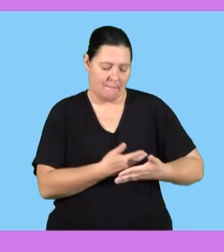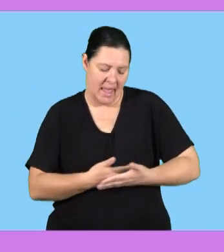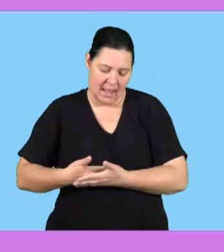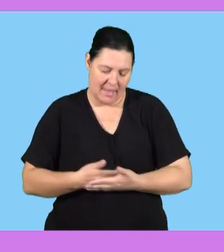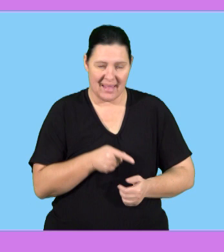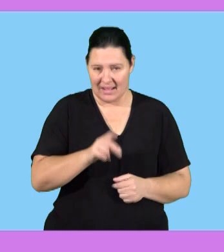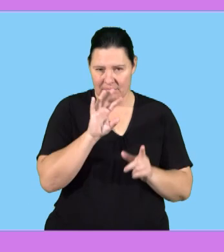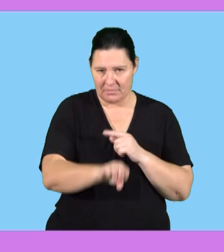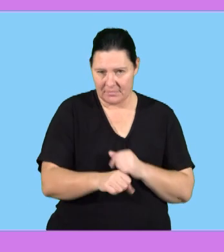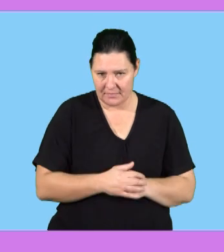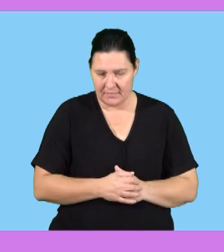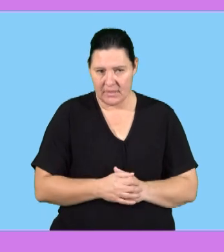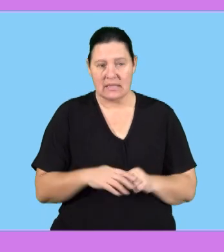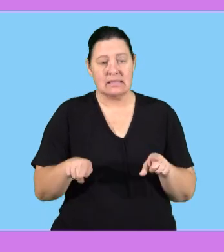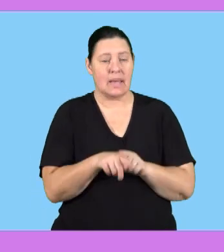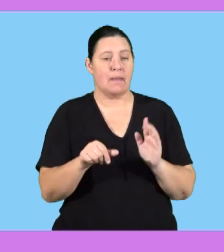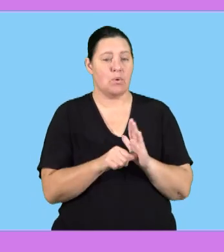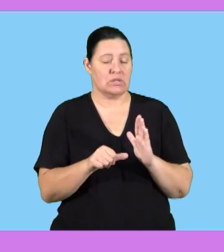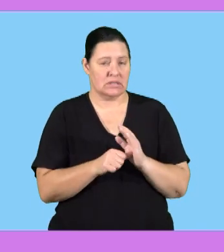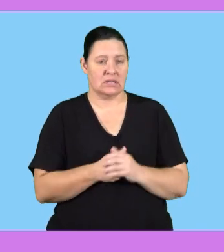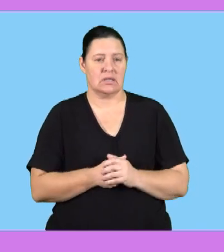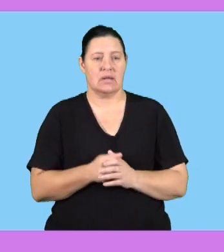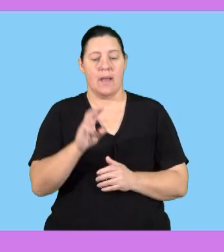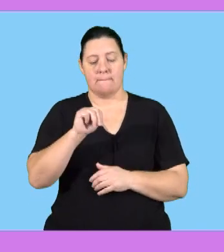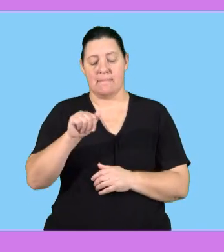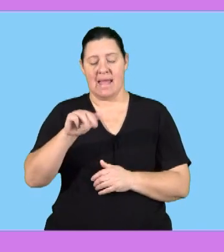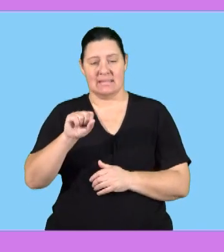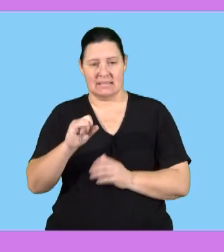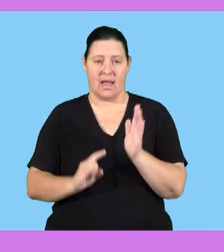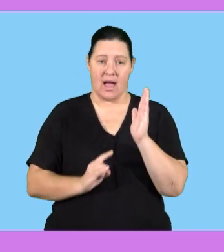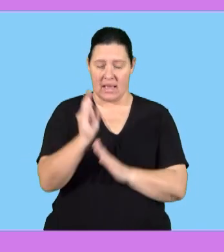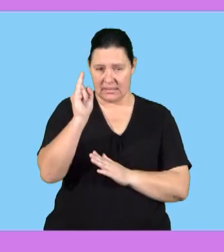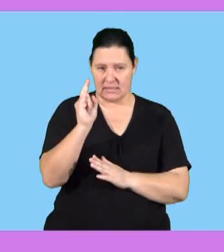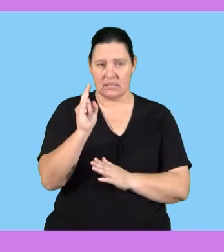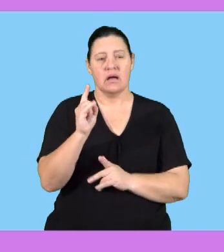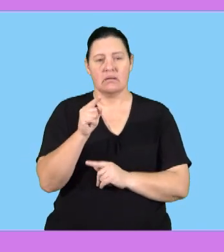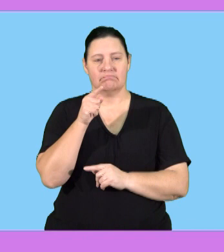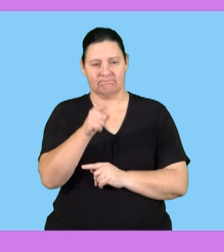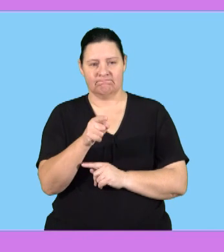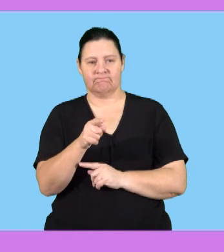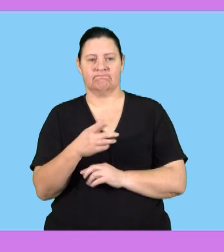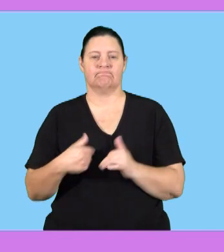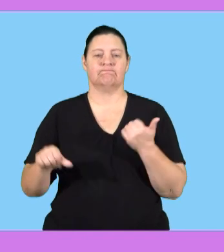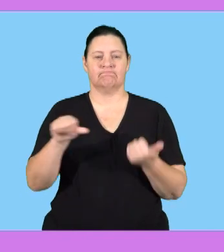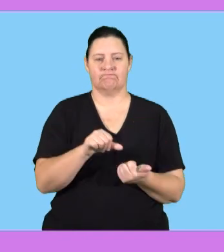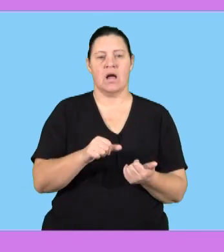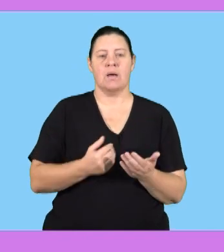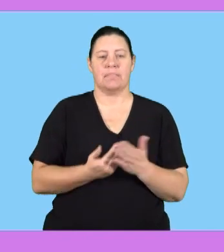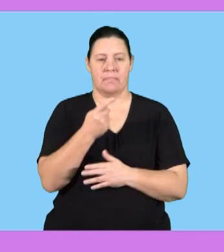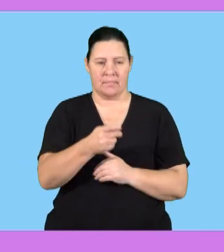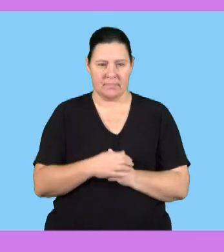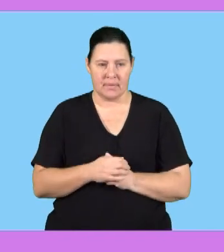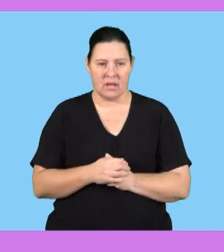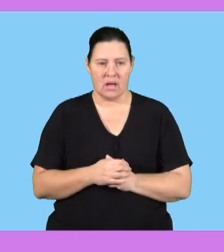a baby, for example. Then also important here is that mass and height are used to determine the BMI.